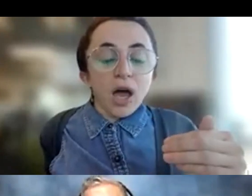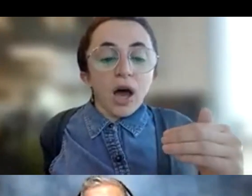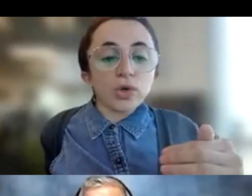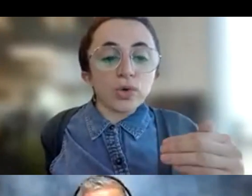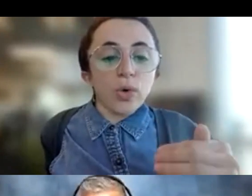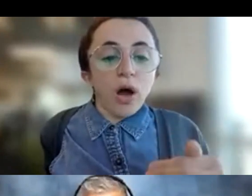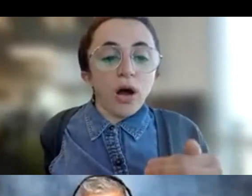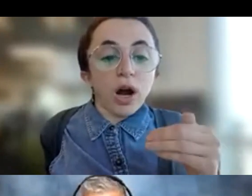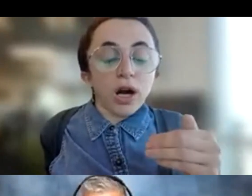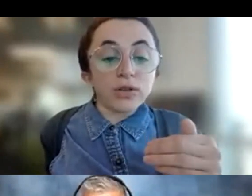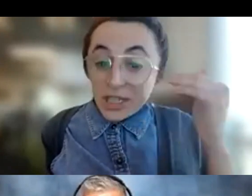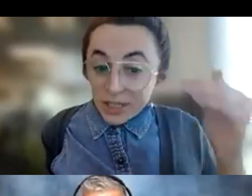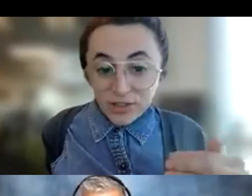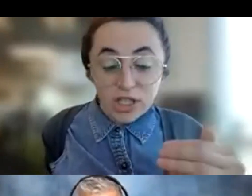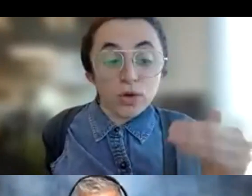are